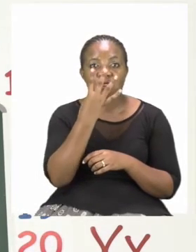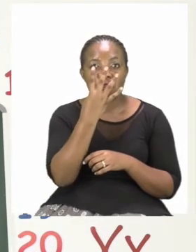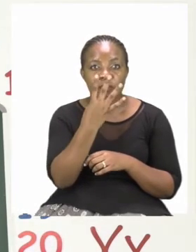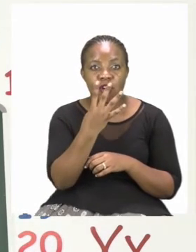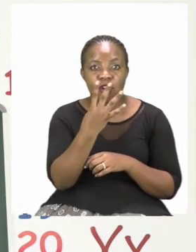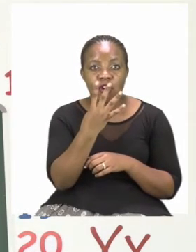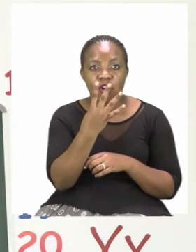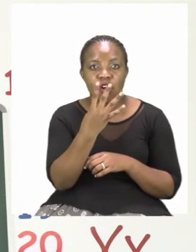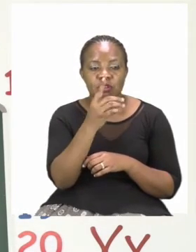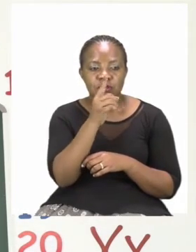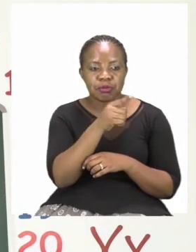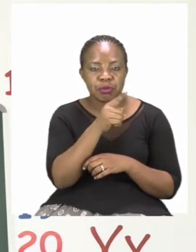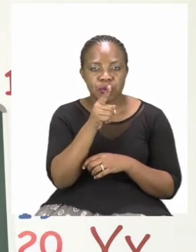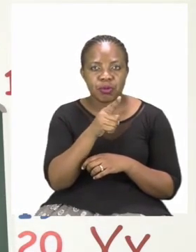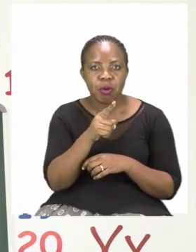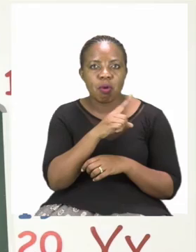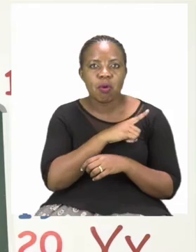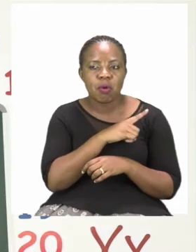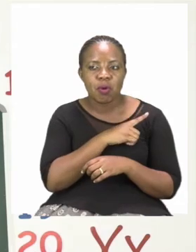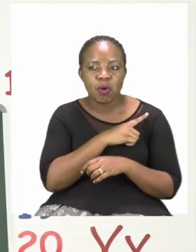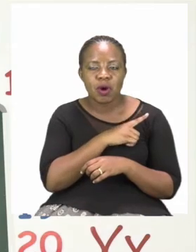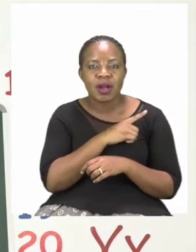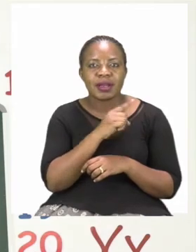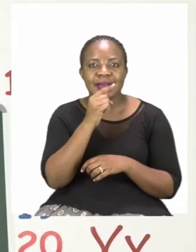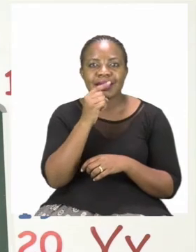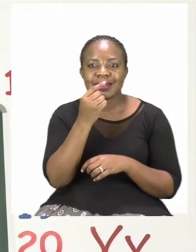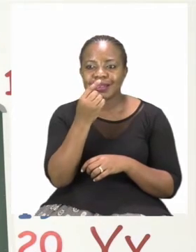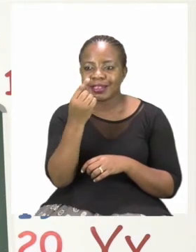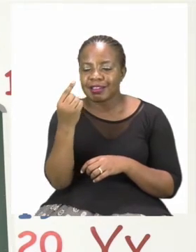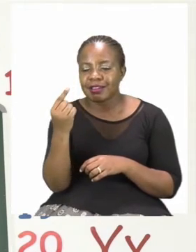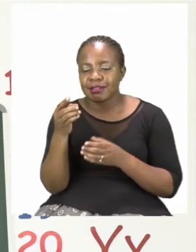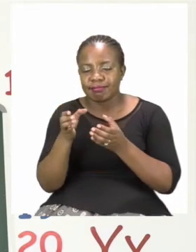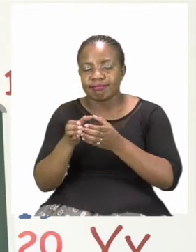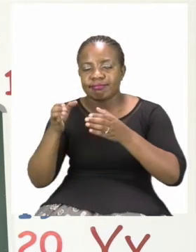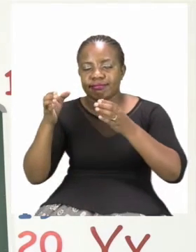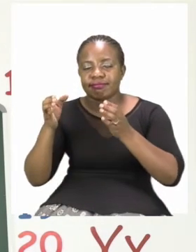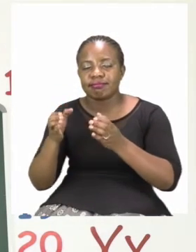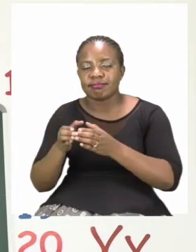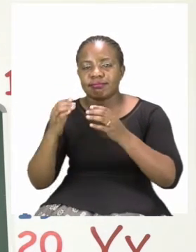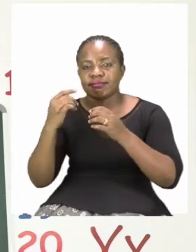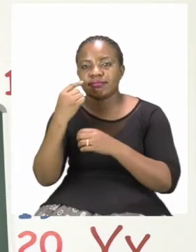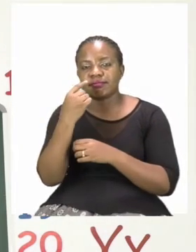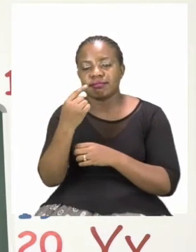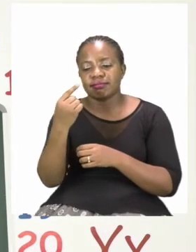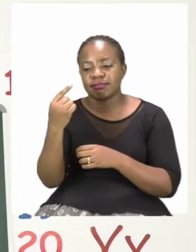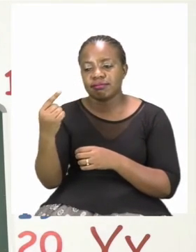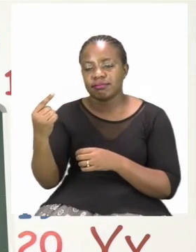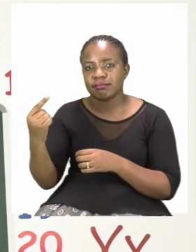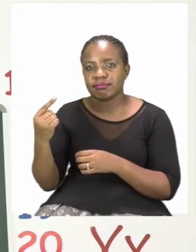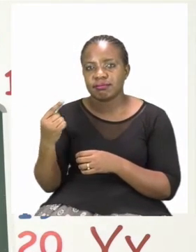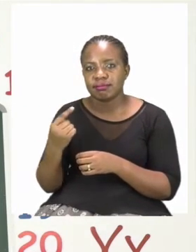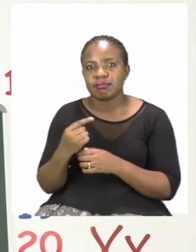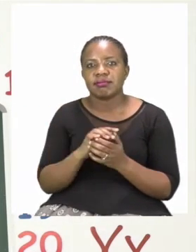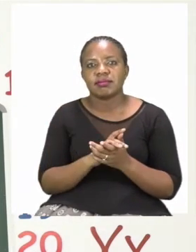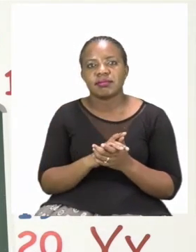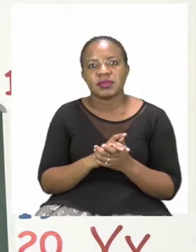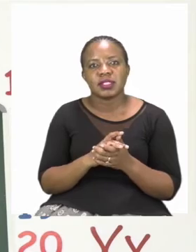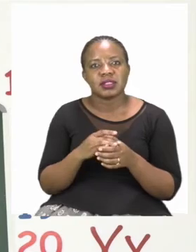Let's continue. Don't forget to cross out the seeds that you're taking out and putting into the pots.